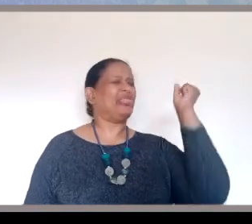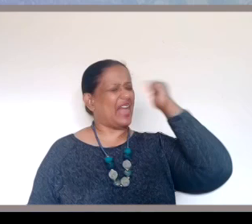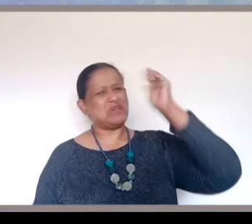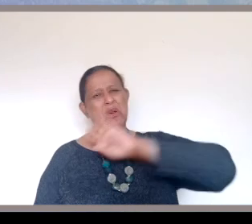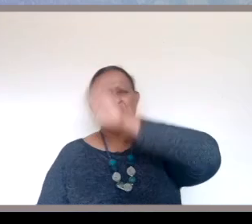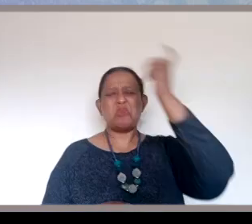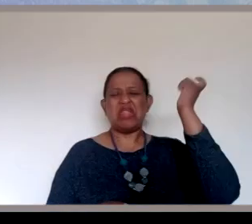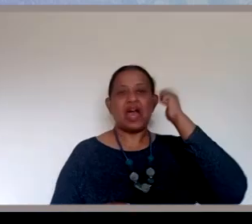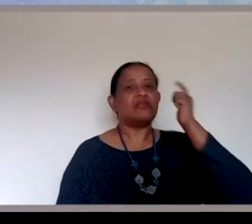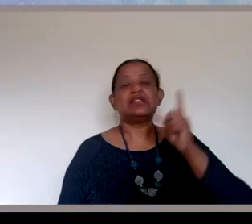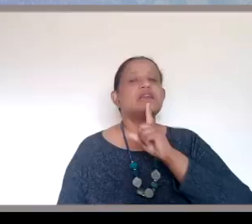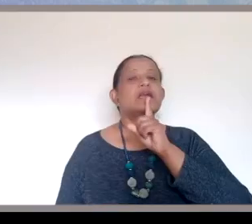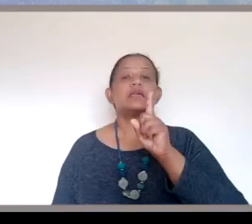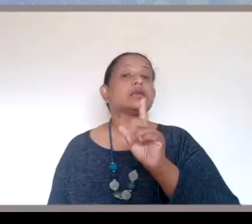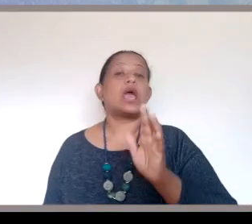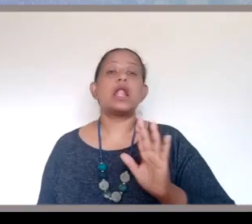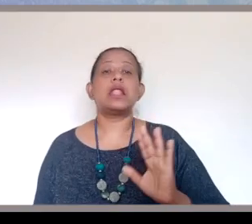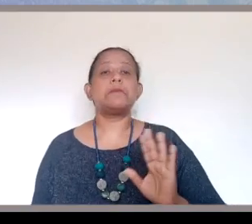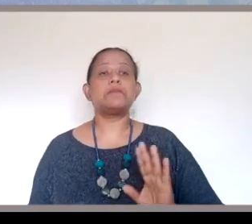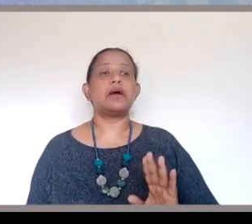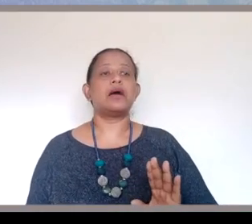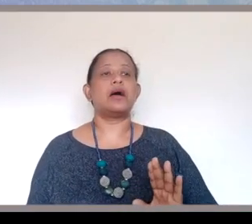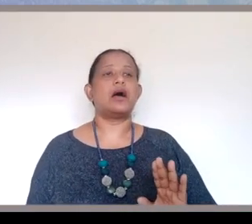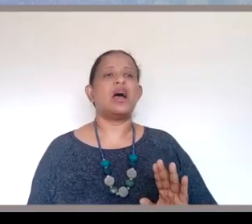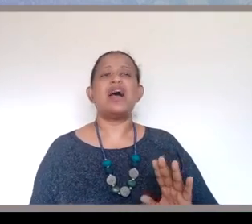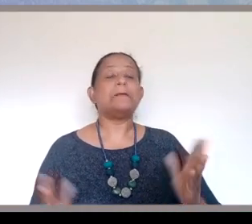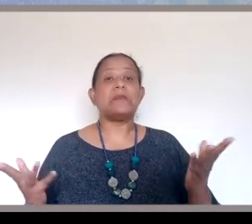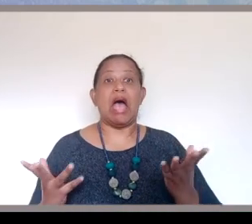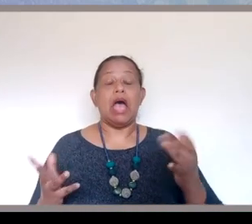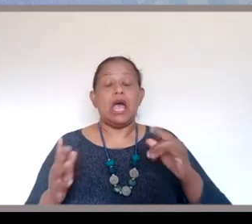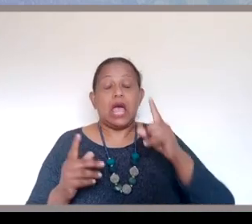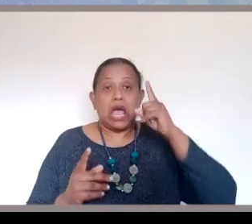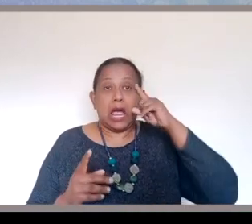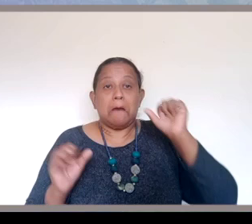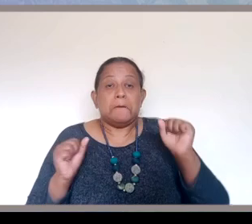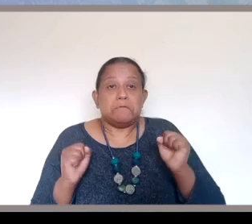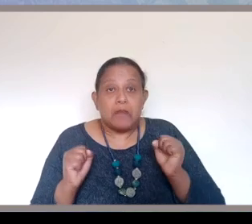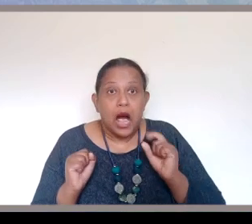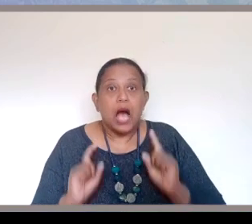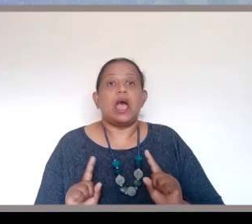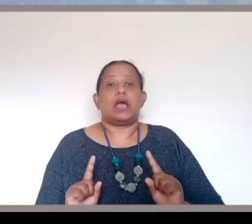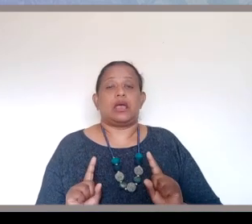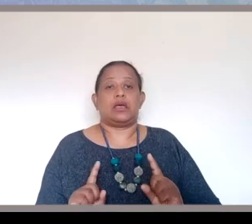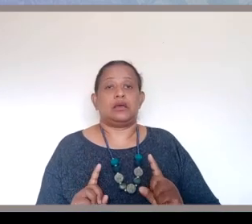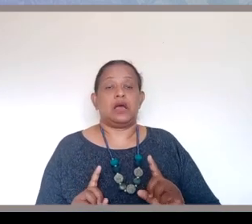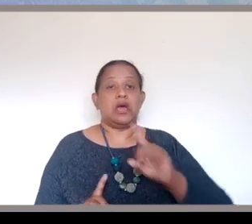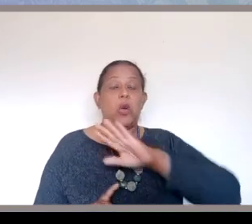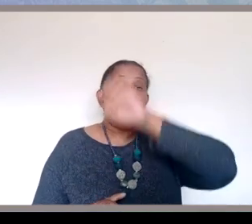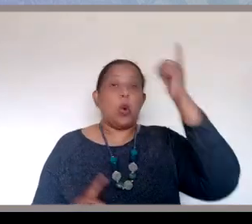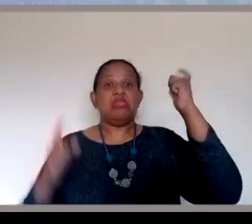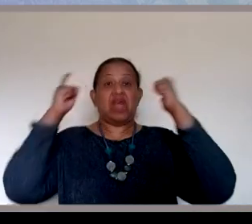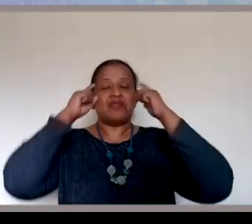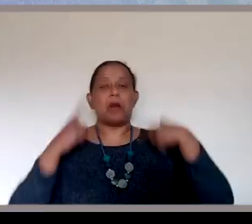I know how far to go, I know that person is dangerously going from desire